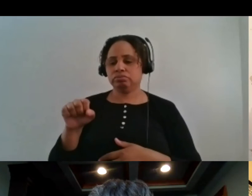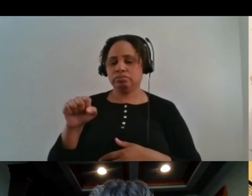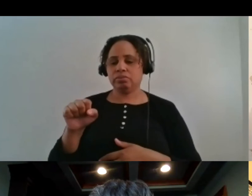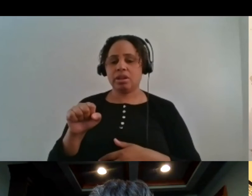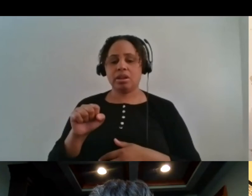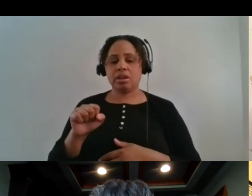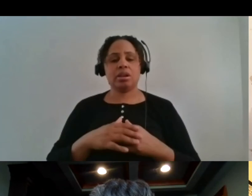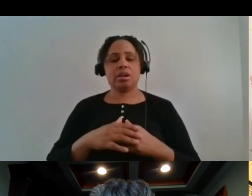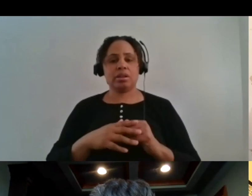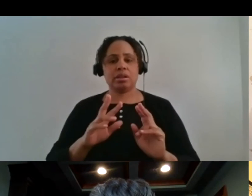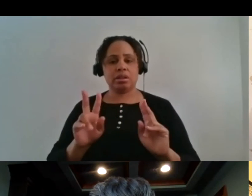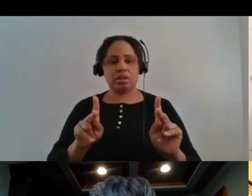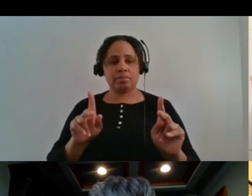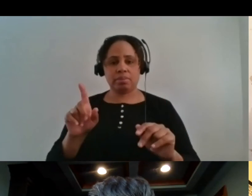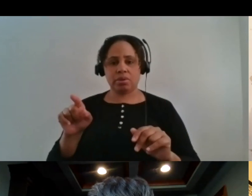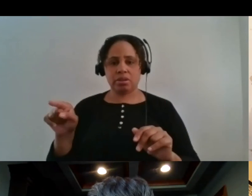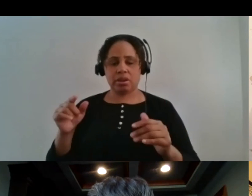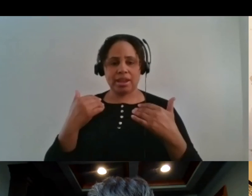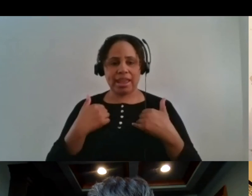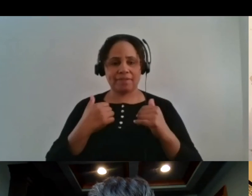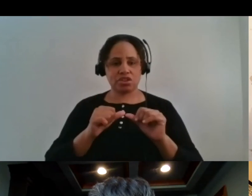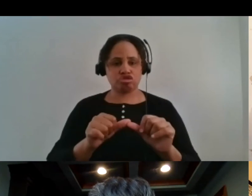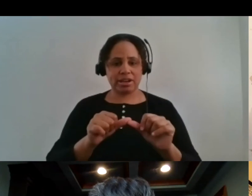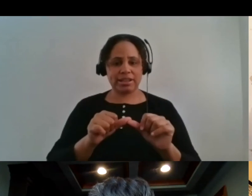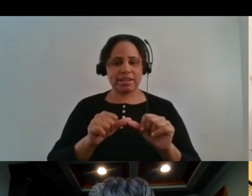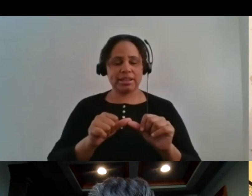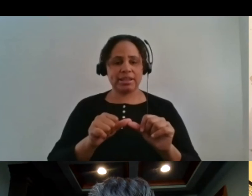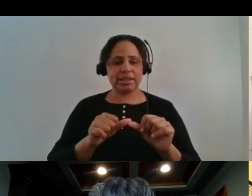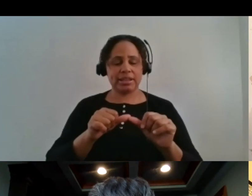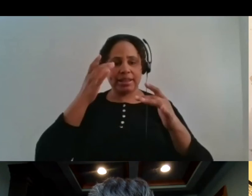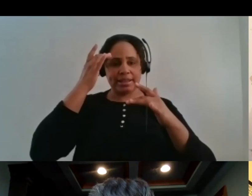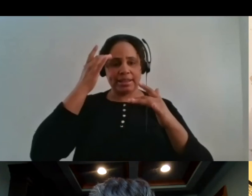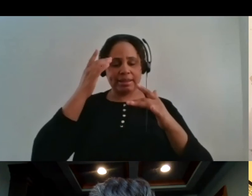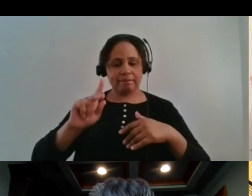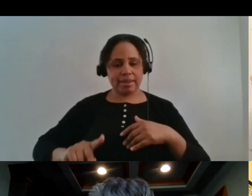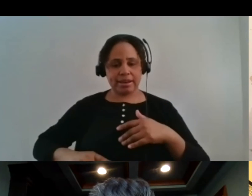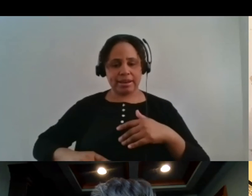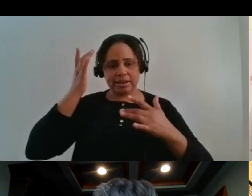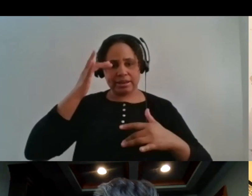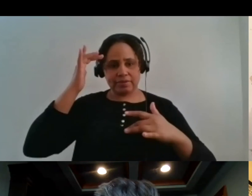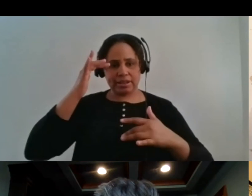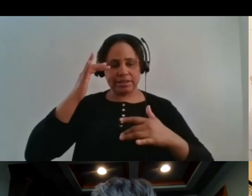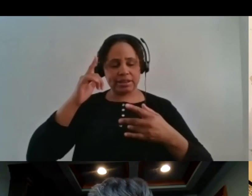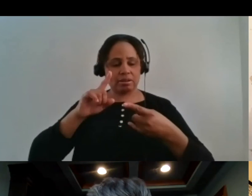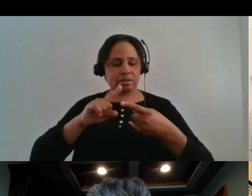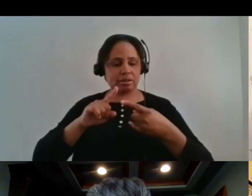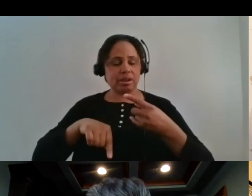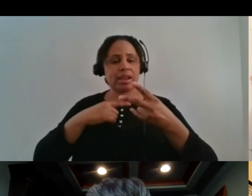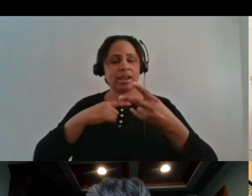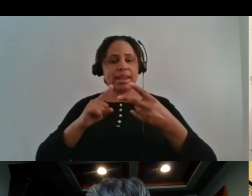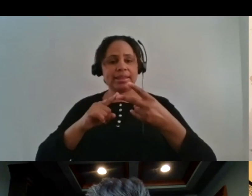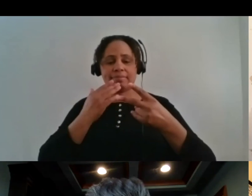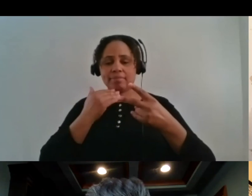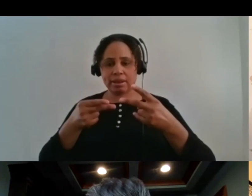that have chronic kidney disease secondary to diabetes, depending on sort